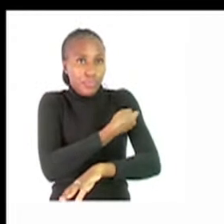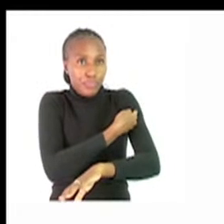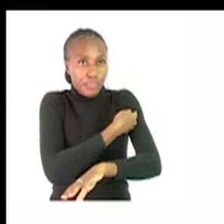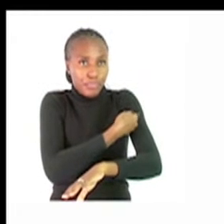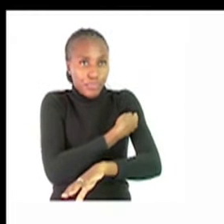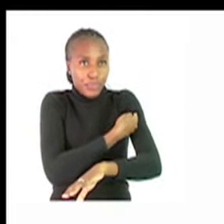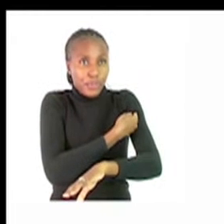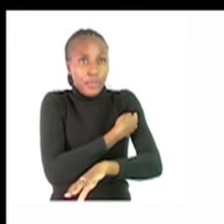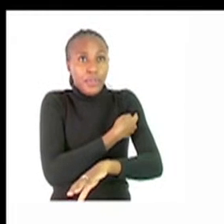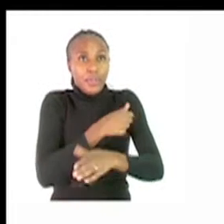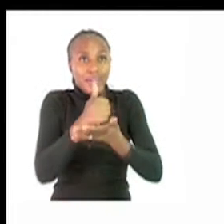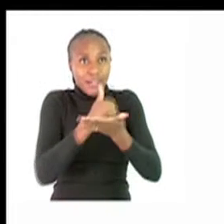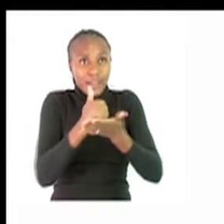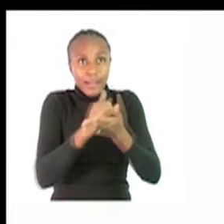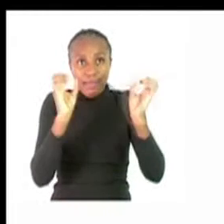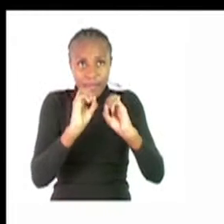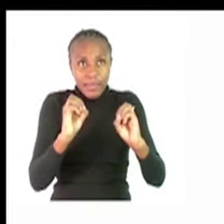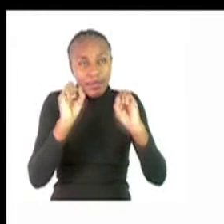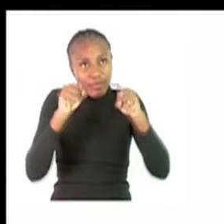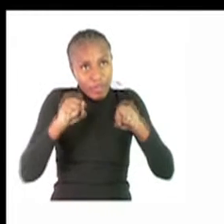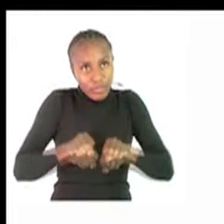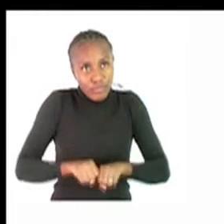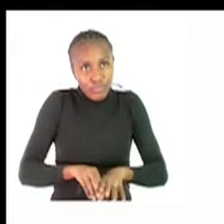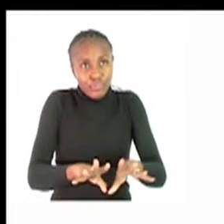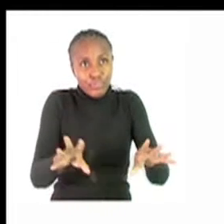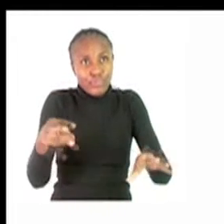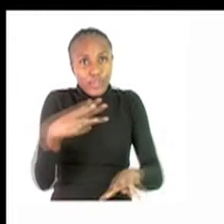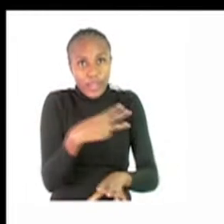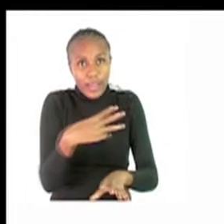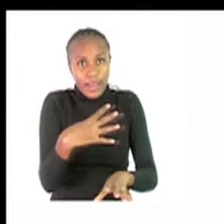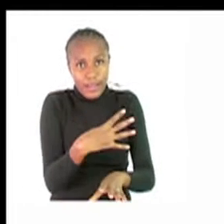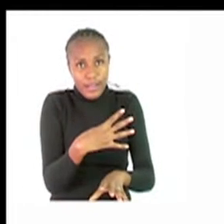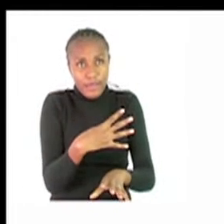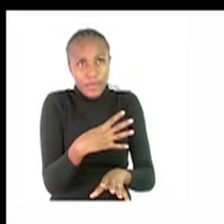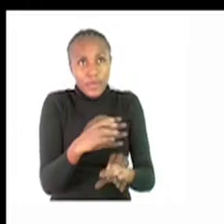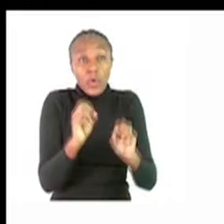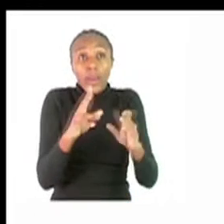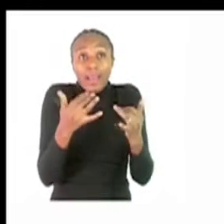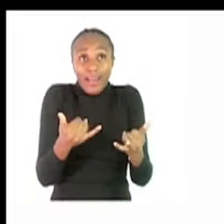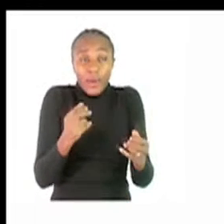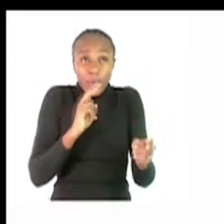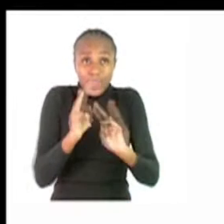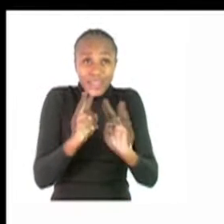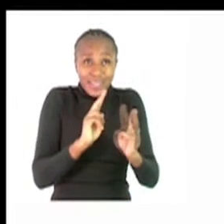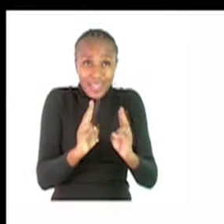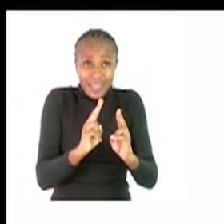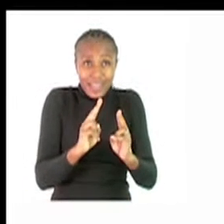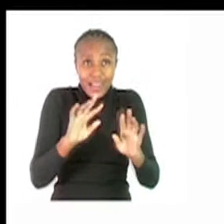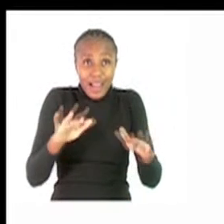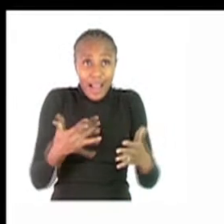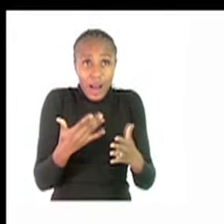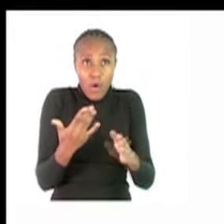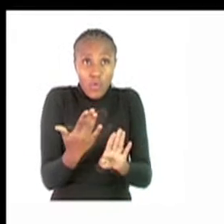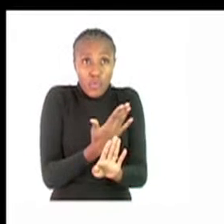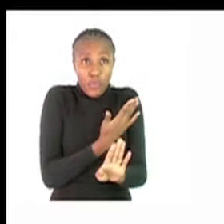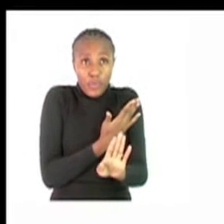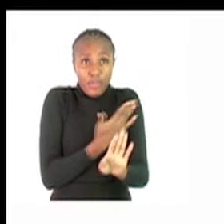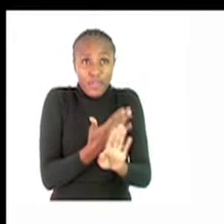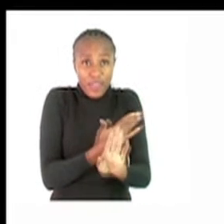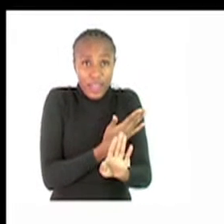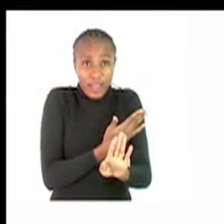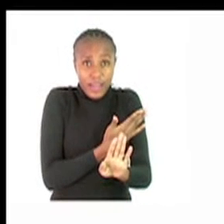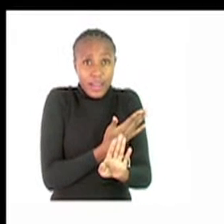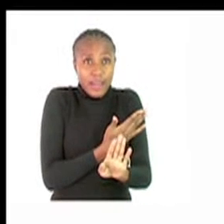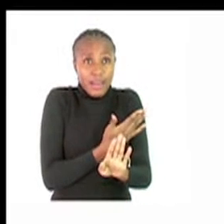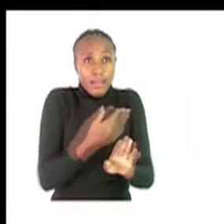transmitted? One cannot contract or transmit HIV through touching, through sharing of